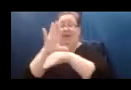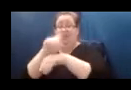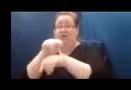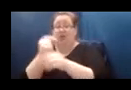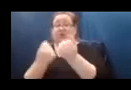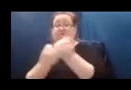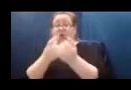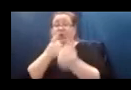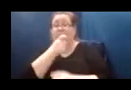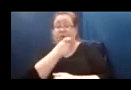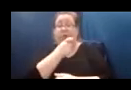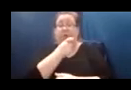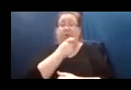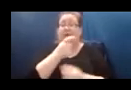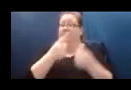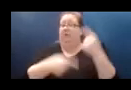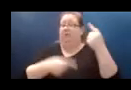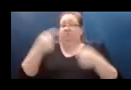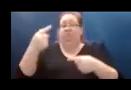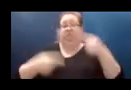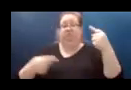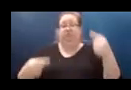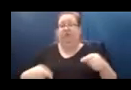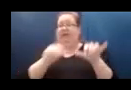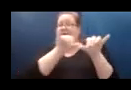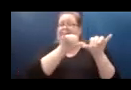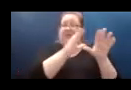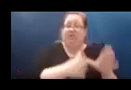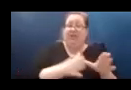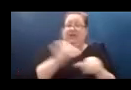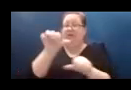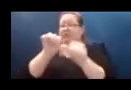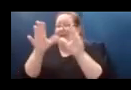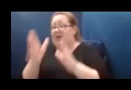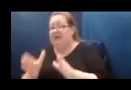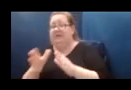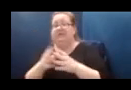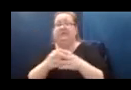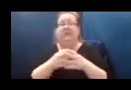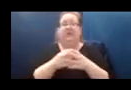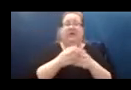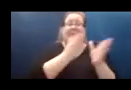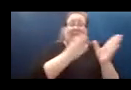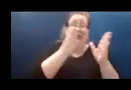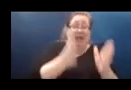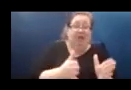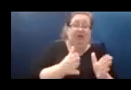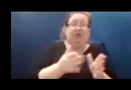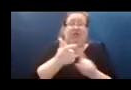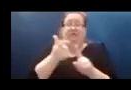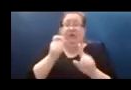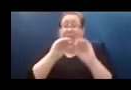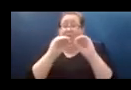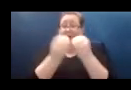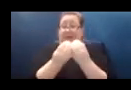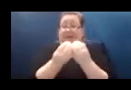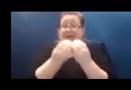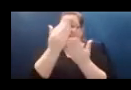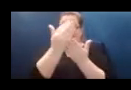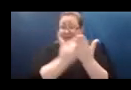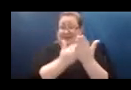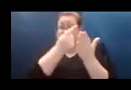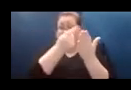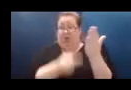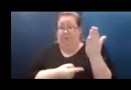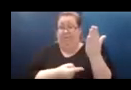an interdisciplinary team of engineers, scientists, planners from the organizations listed below.